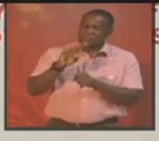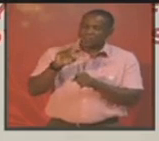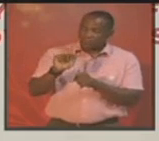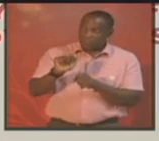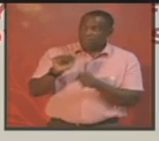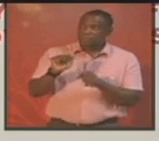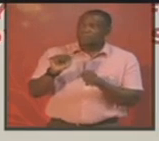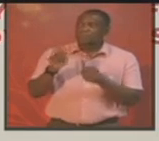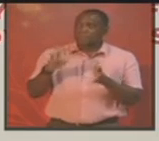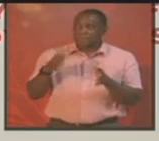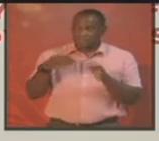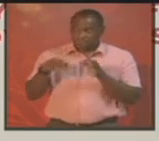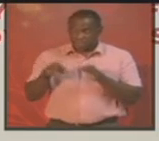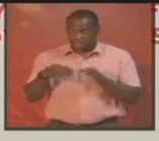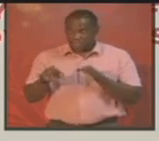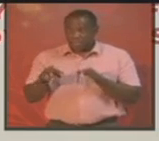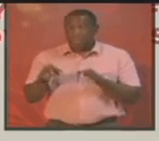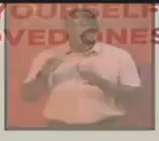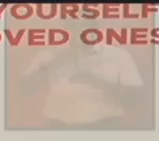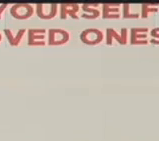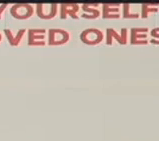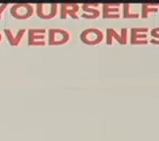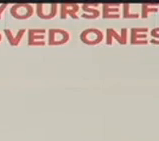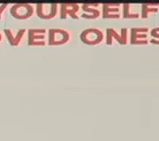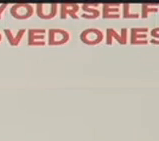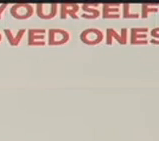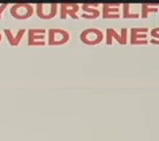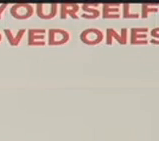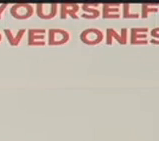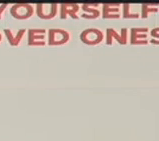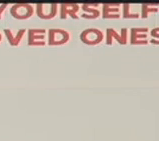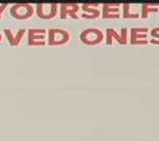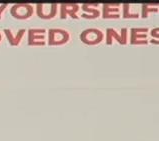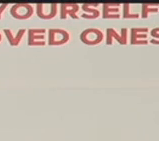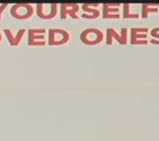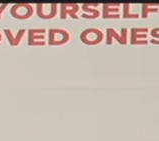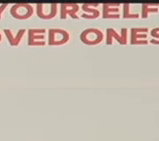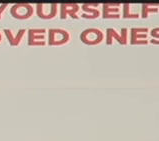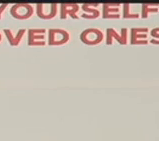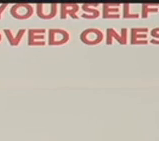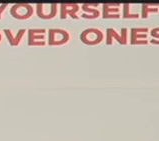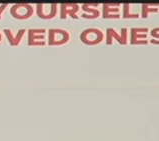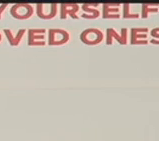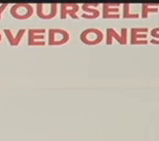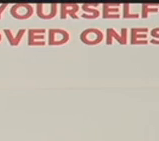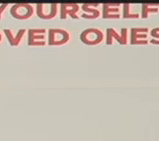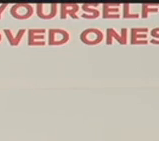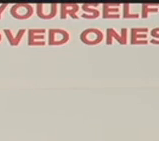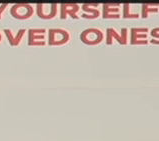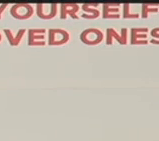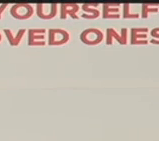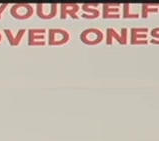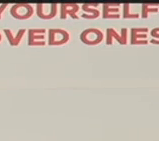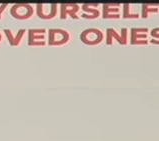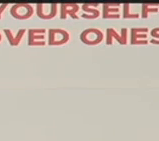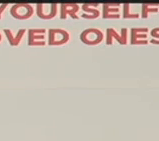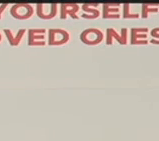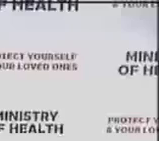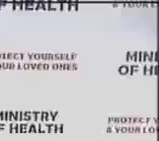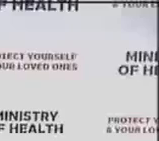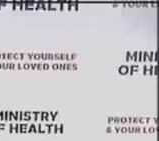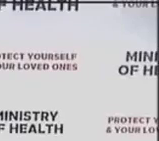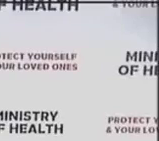announce that by the end of March, all things being equal, we will start phase 1 in a very robust way. Thank you very much,